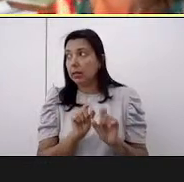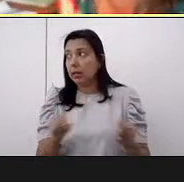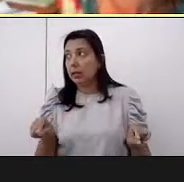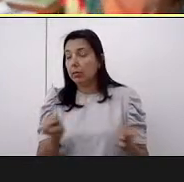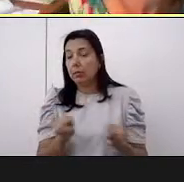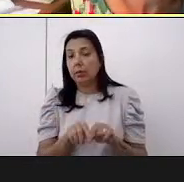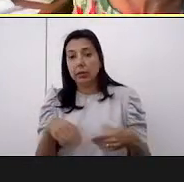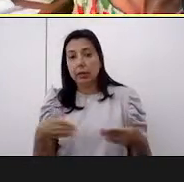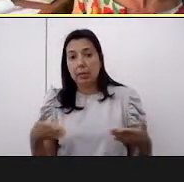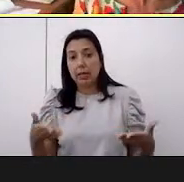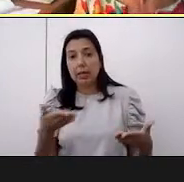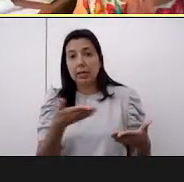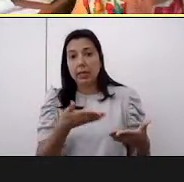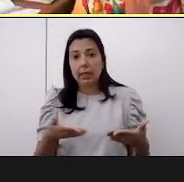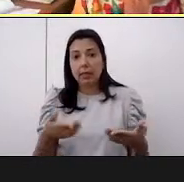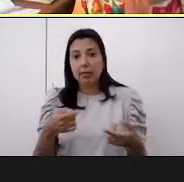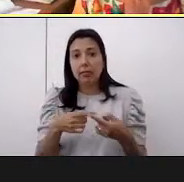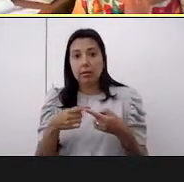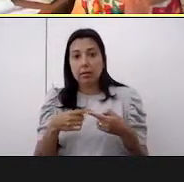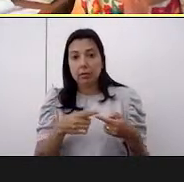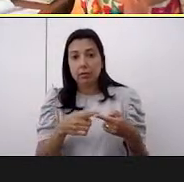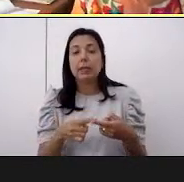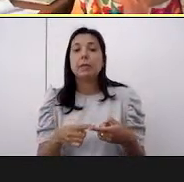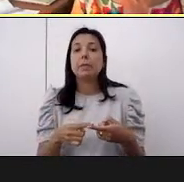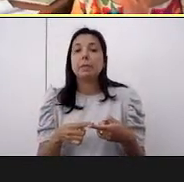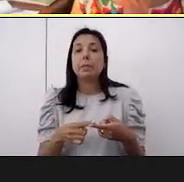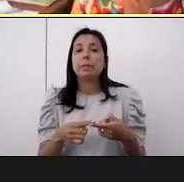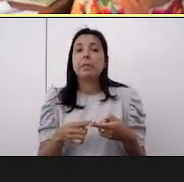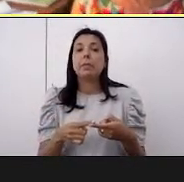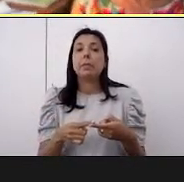economic approach. And